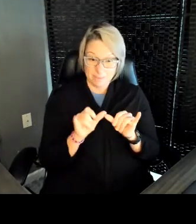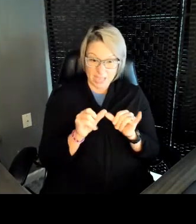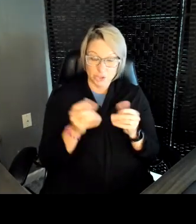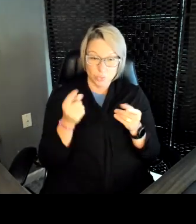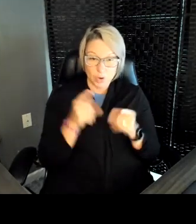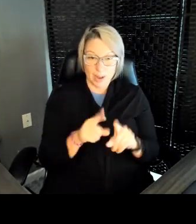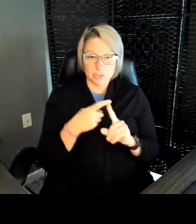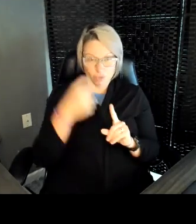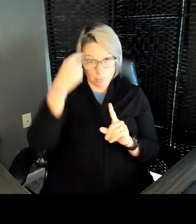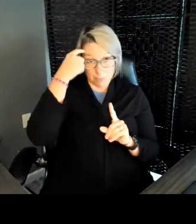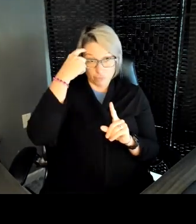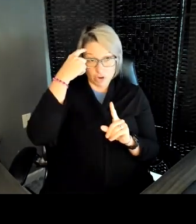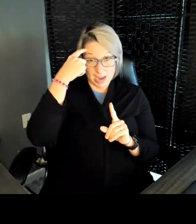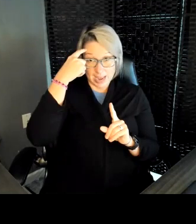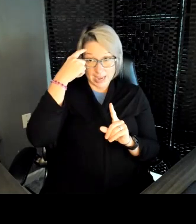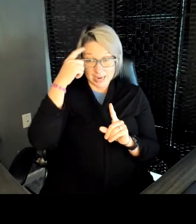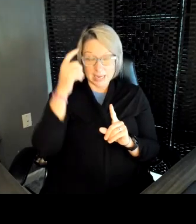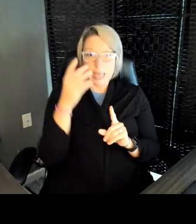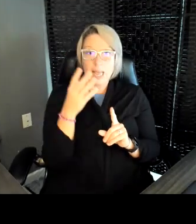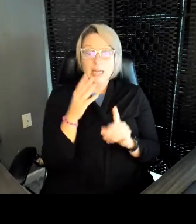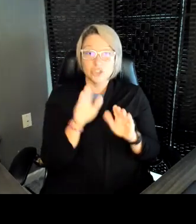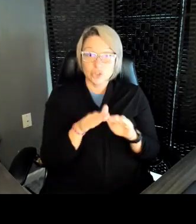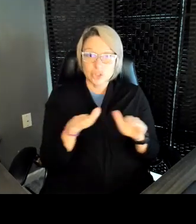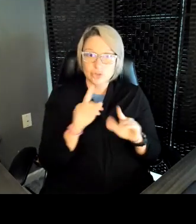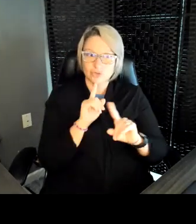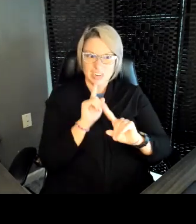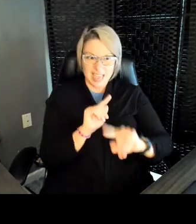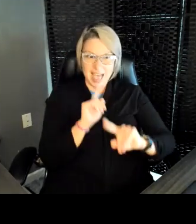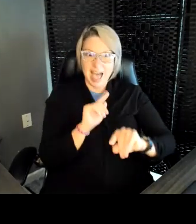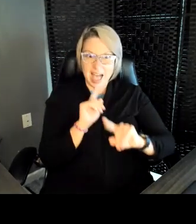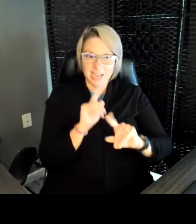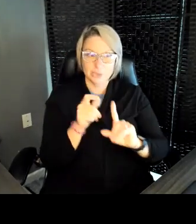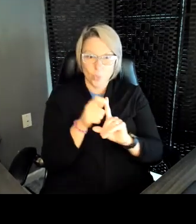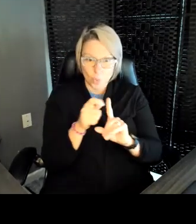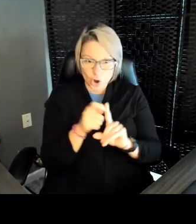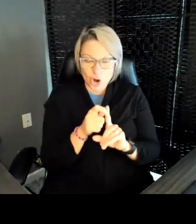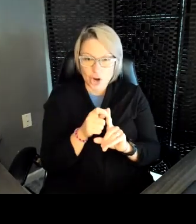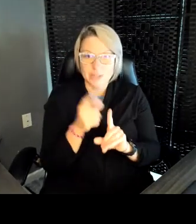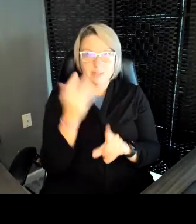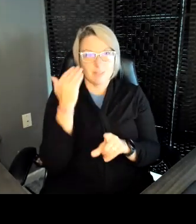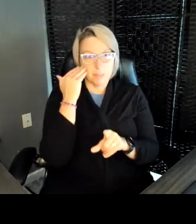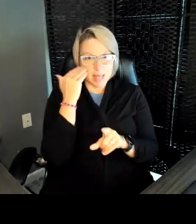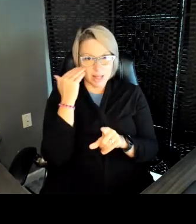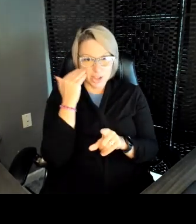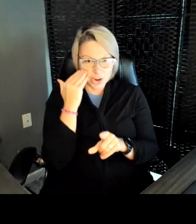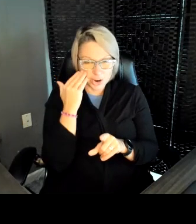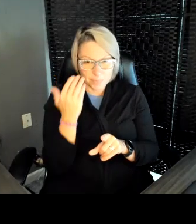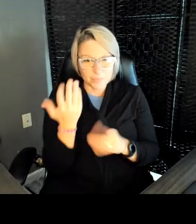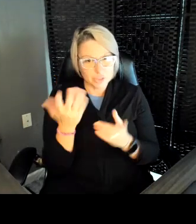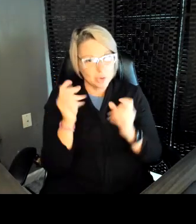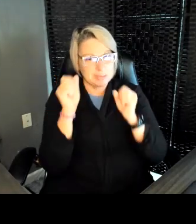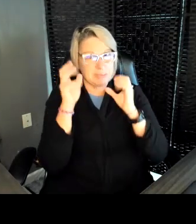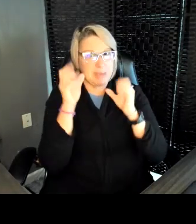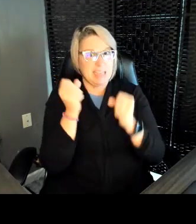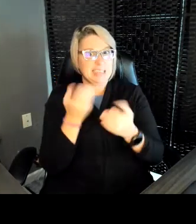brain perspective, where kids are reacting to the words, the familiarity. So we have some pretty amazing data